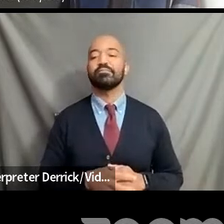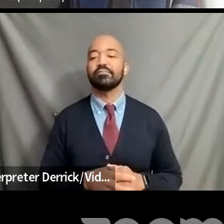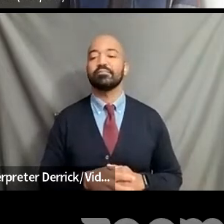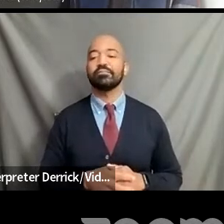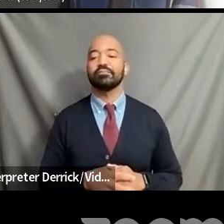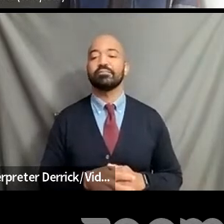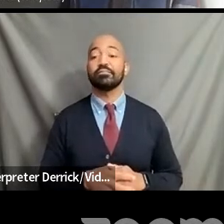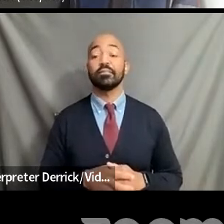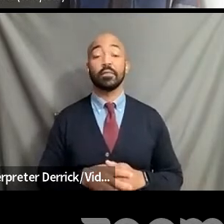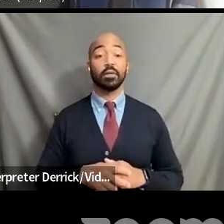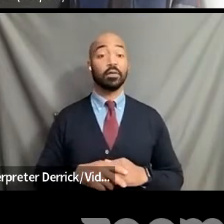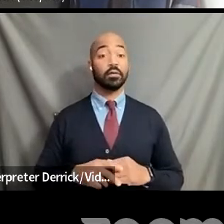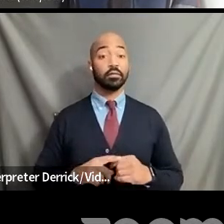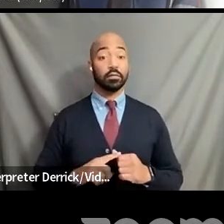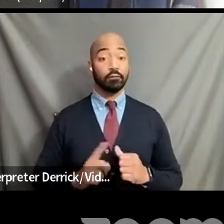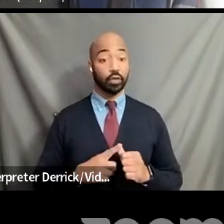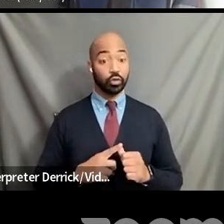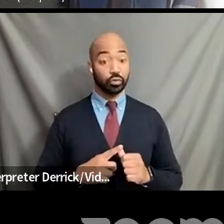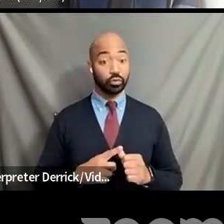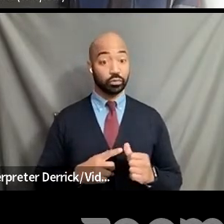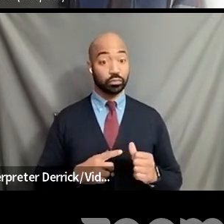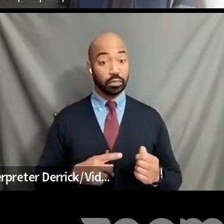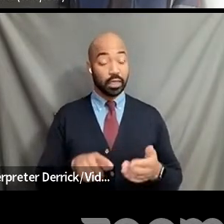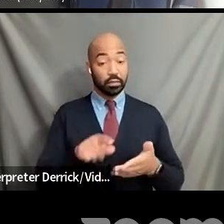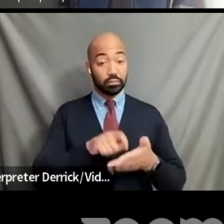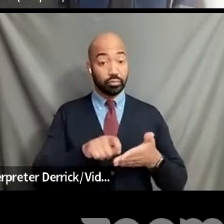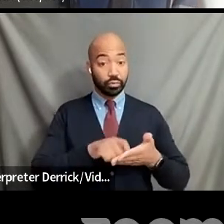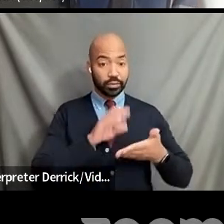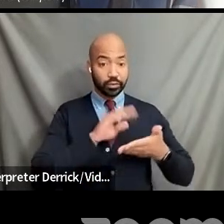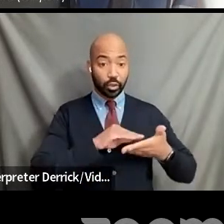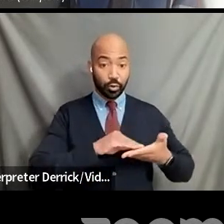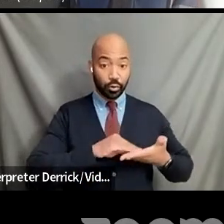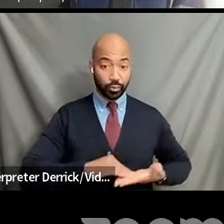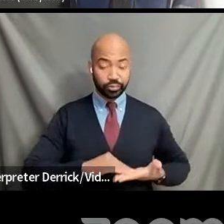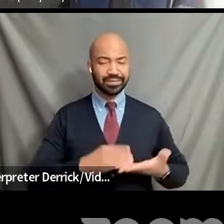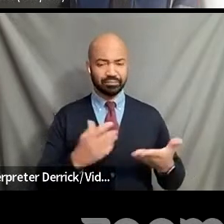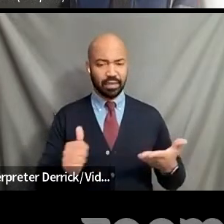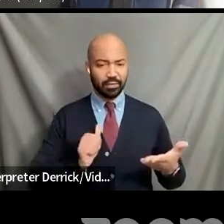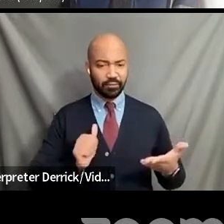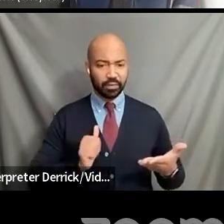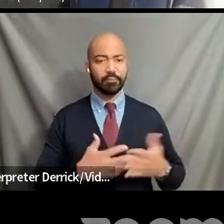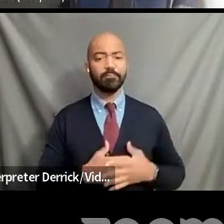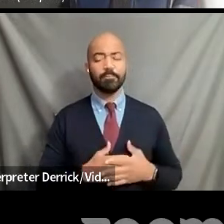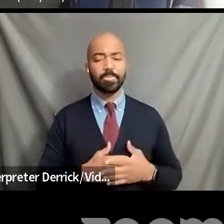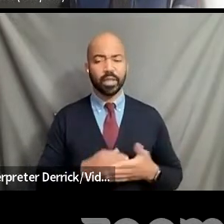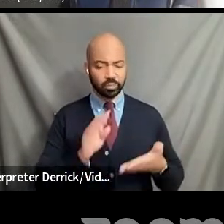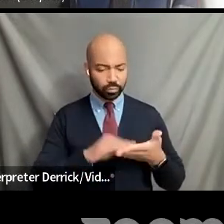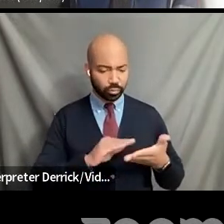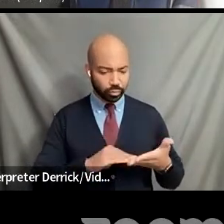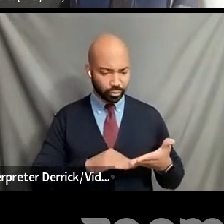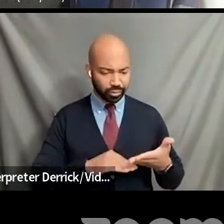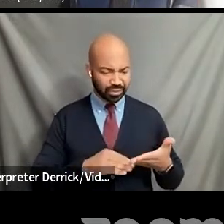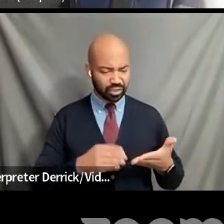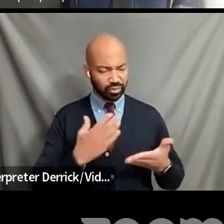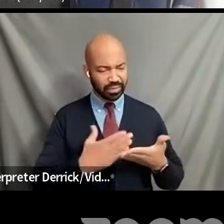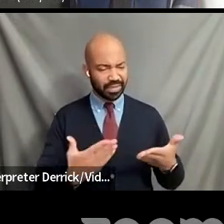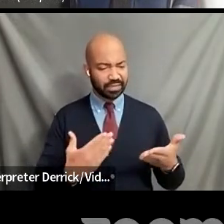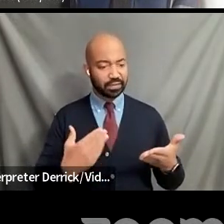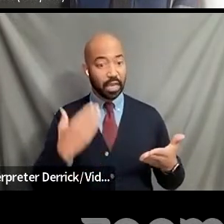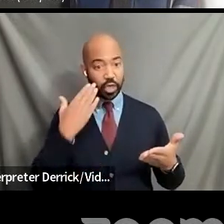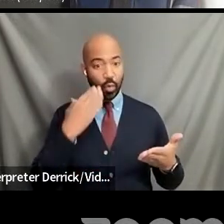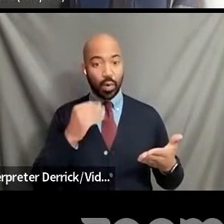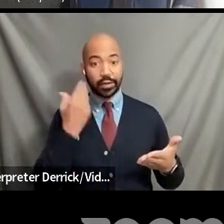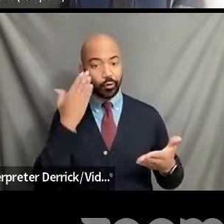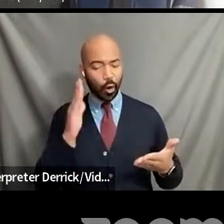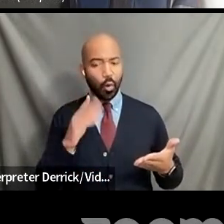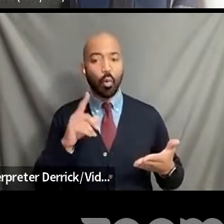off, I had started writing out notes, and so these notes I would write out. I was like, well, I realized that there's stuff that I don't know, right? So I'll write out, what